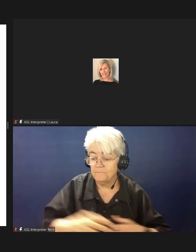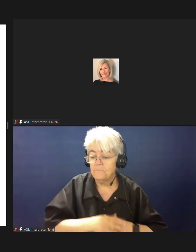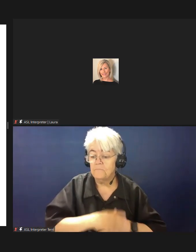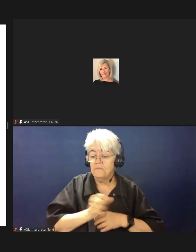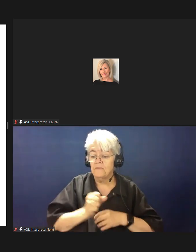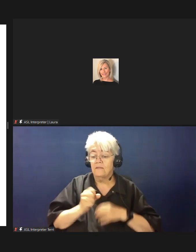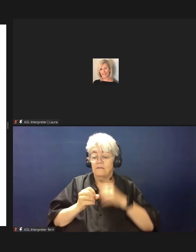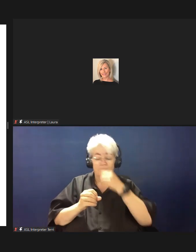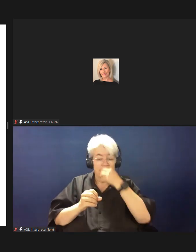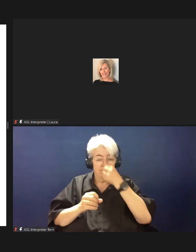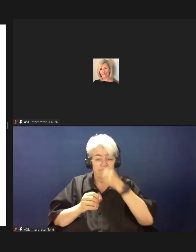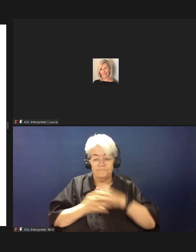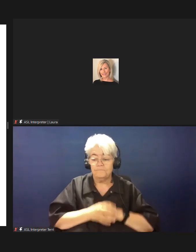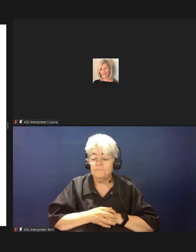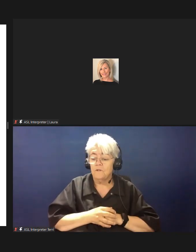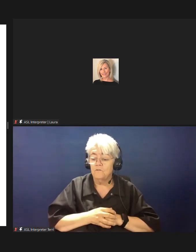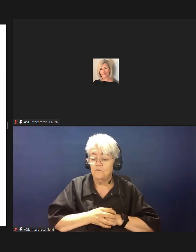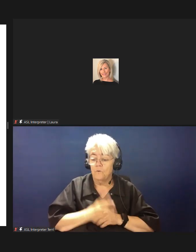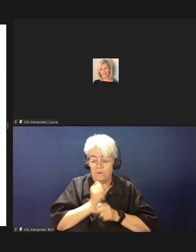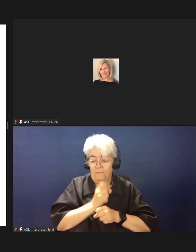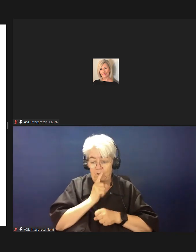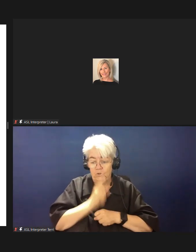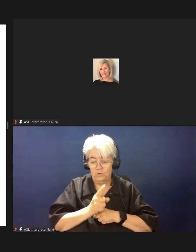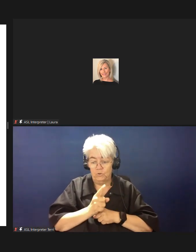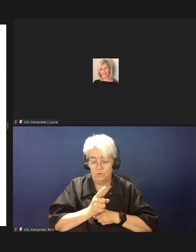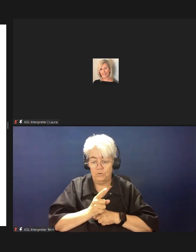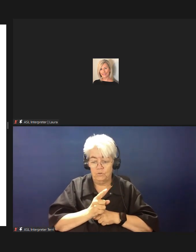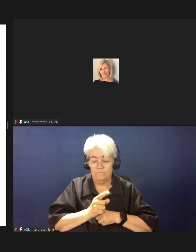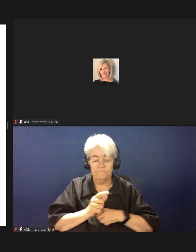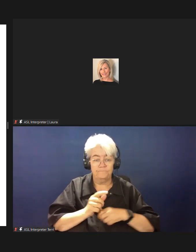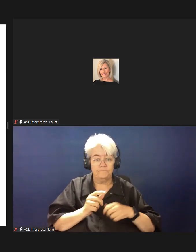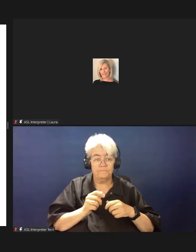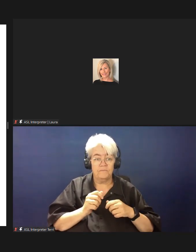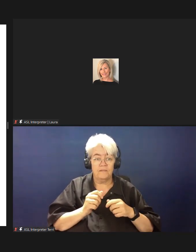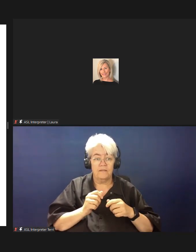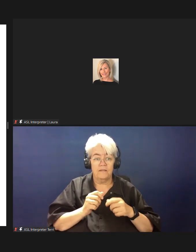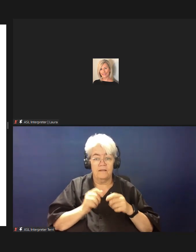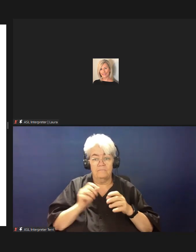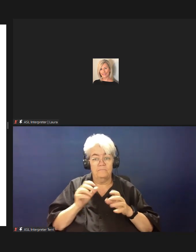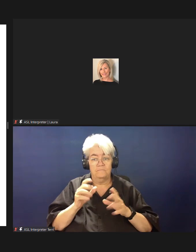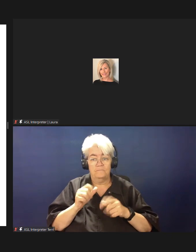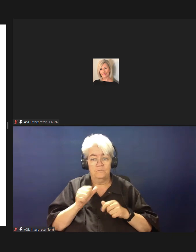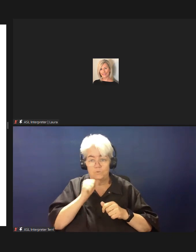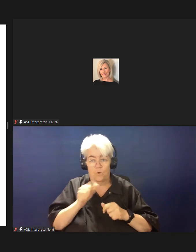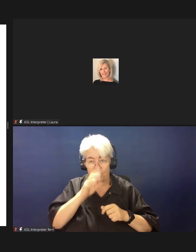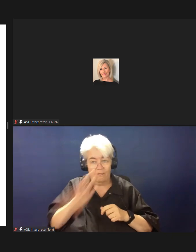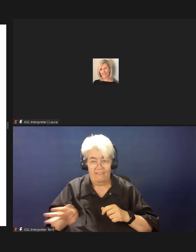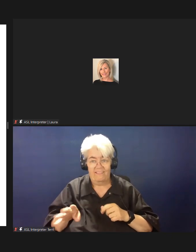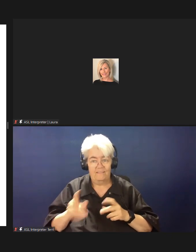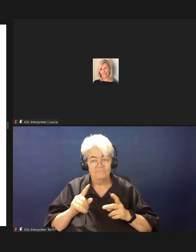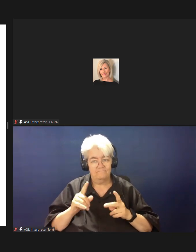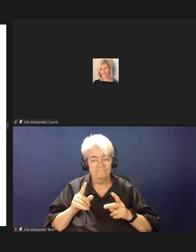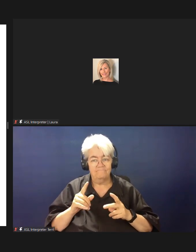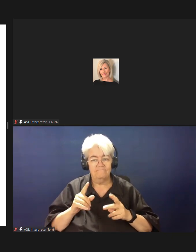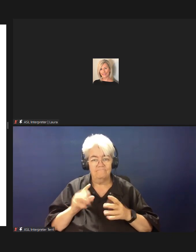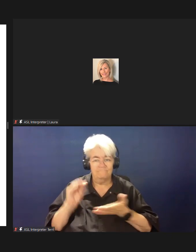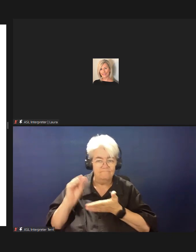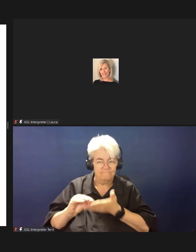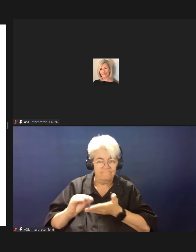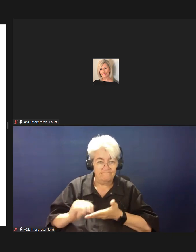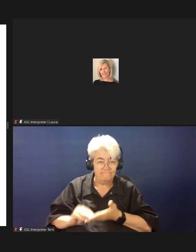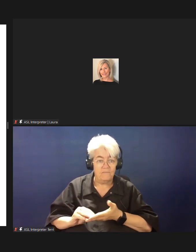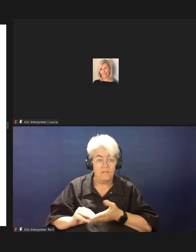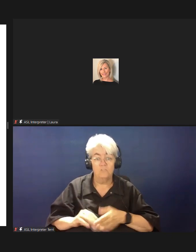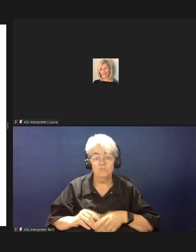that doesn't happen. So let's say we do successfully complete the screening and we have one or both ears